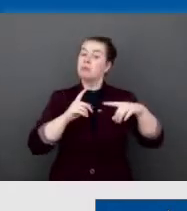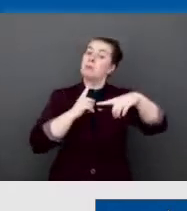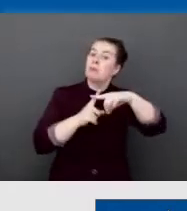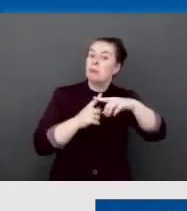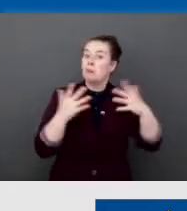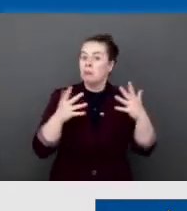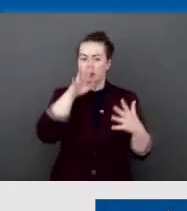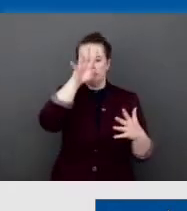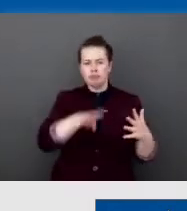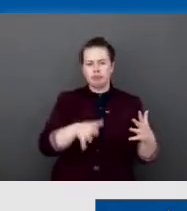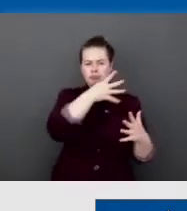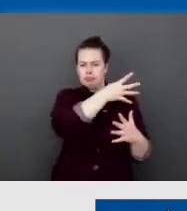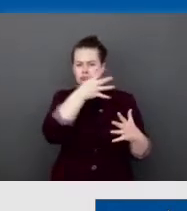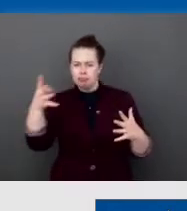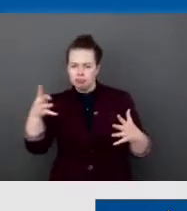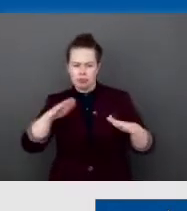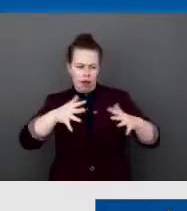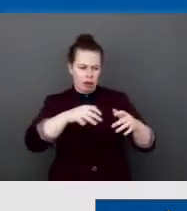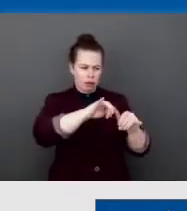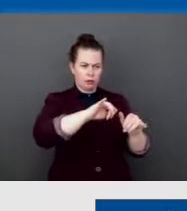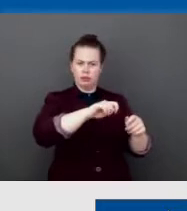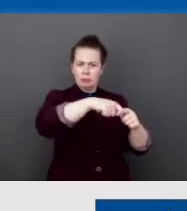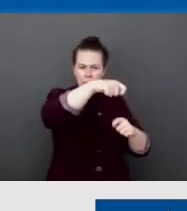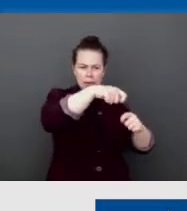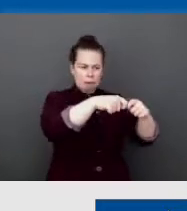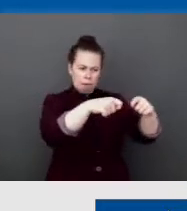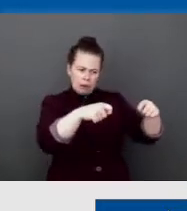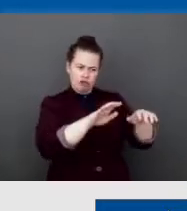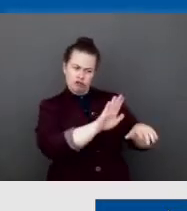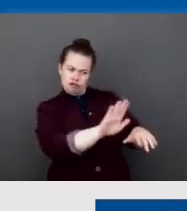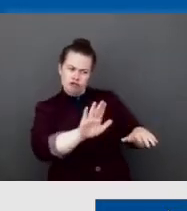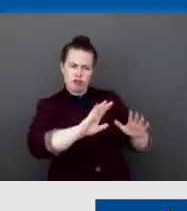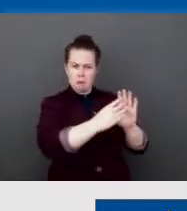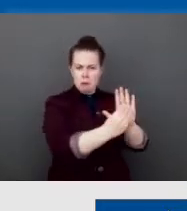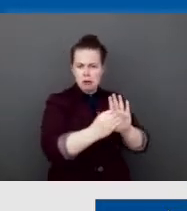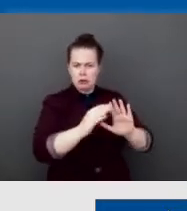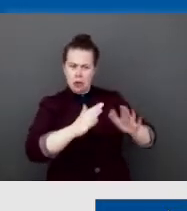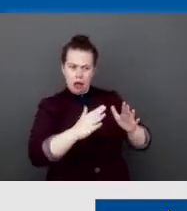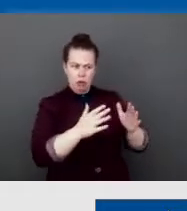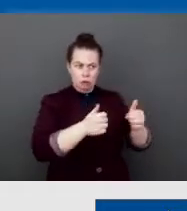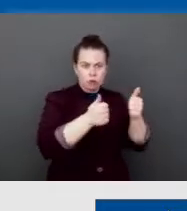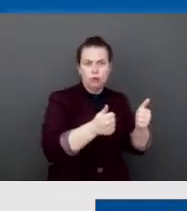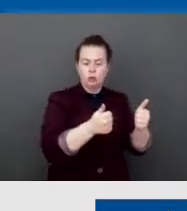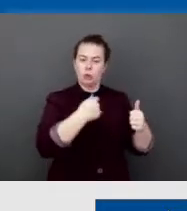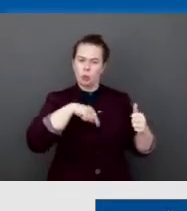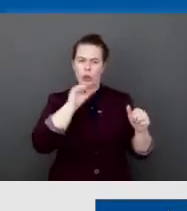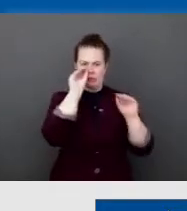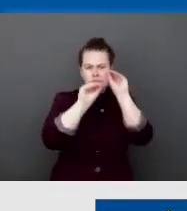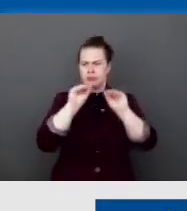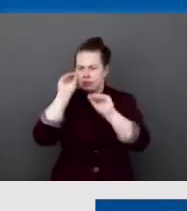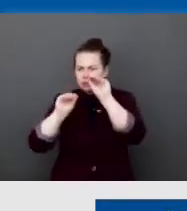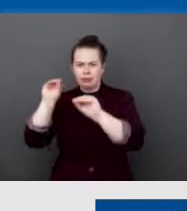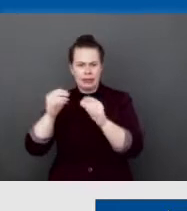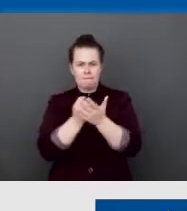piece of work to look at the social care impact of the model on all aspects of patient care,